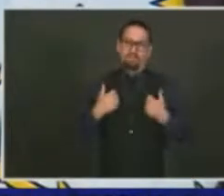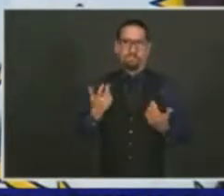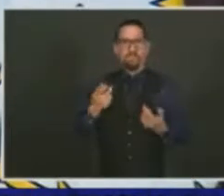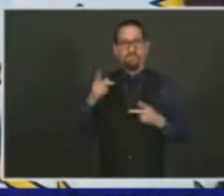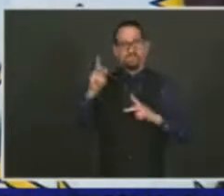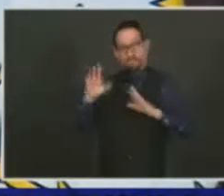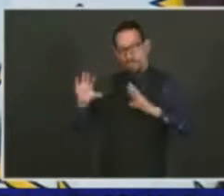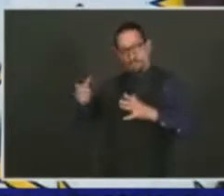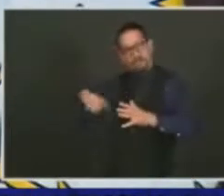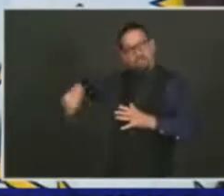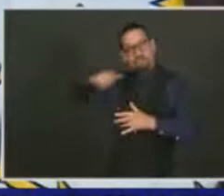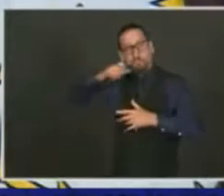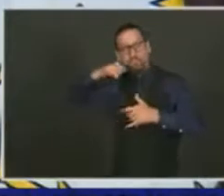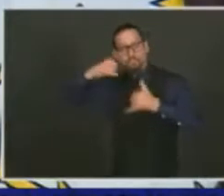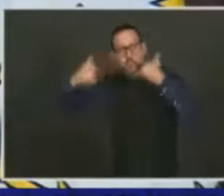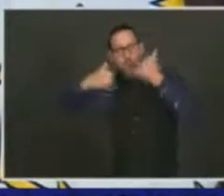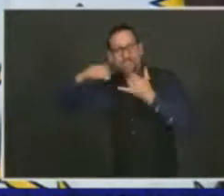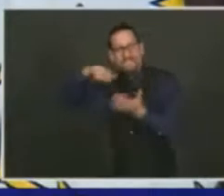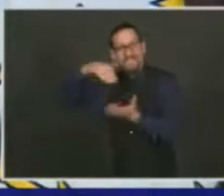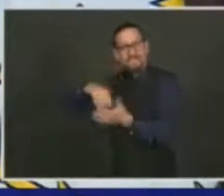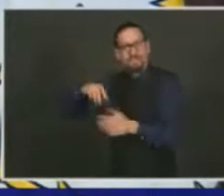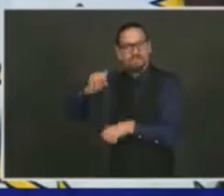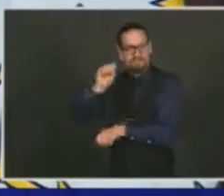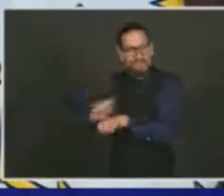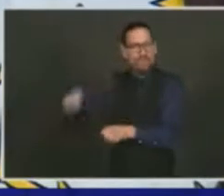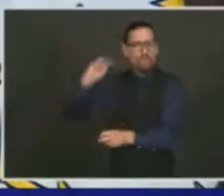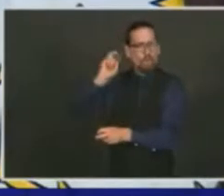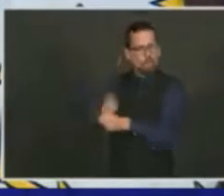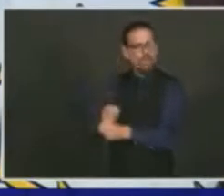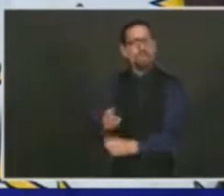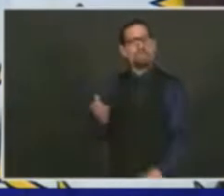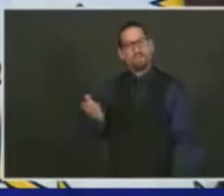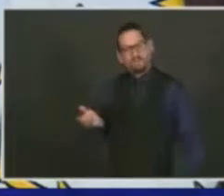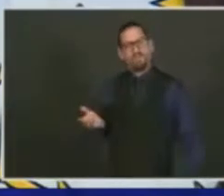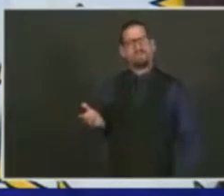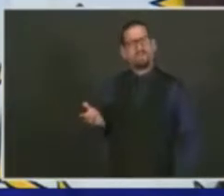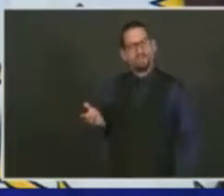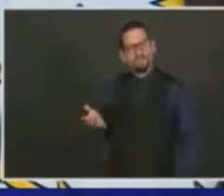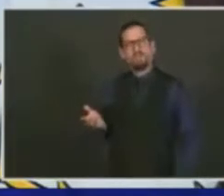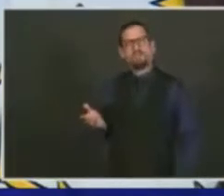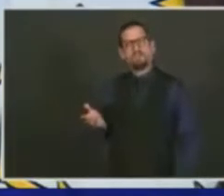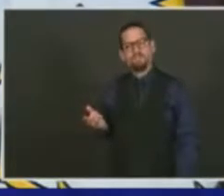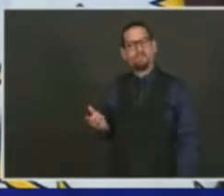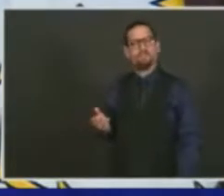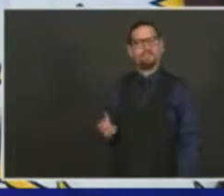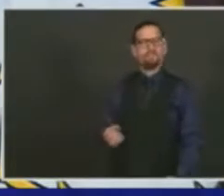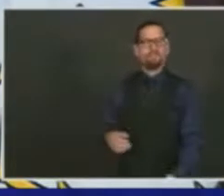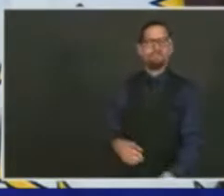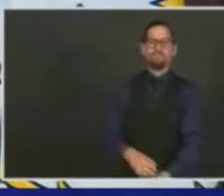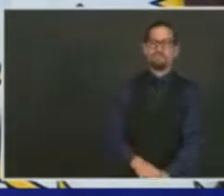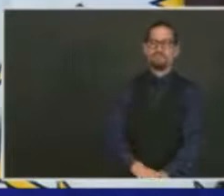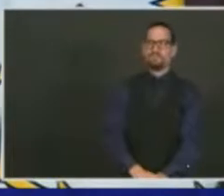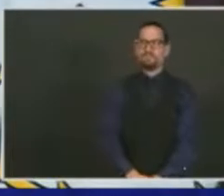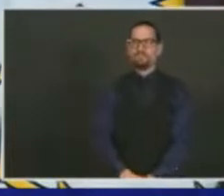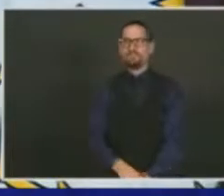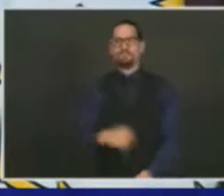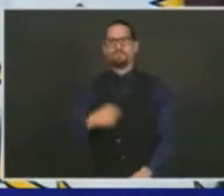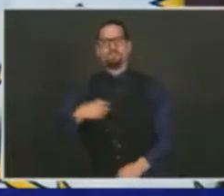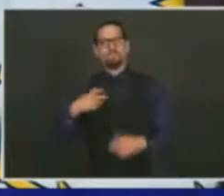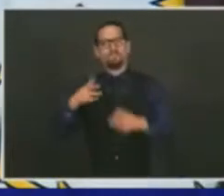2 other quick notices. Shifting gears, I want to talk about working from home. I've been getting a lot